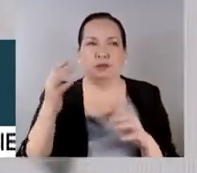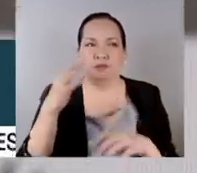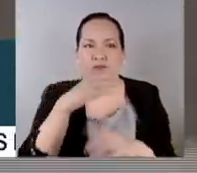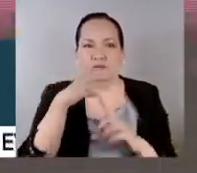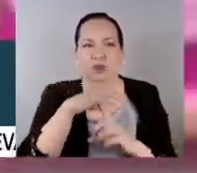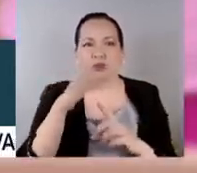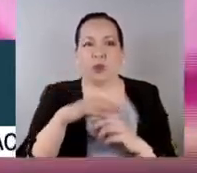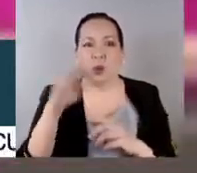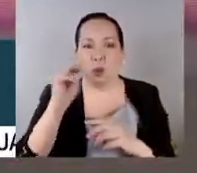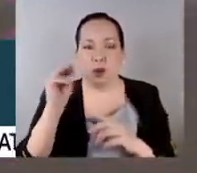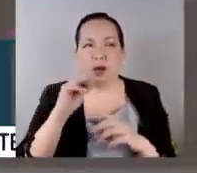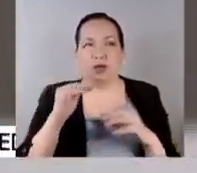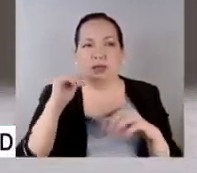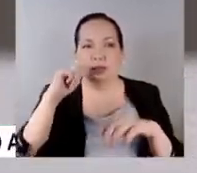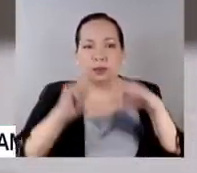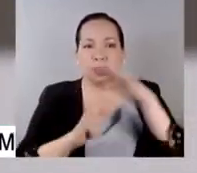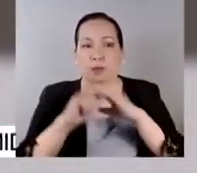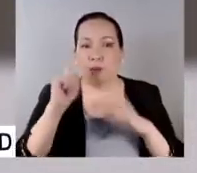one ranking.